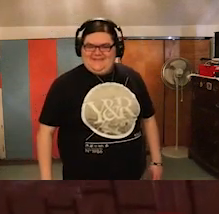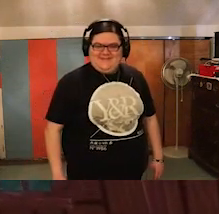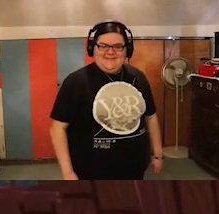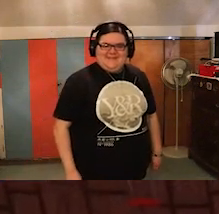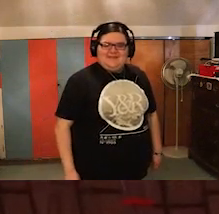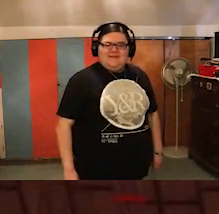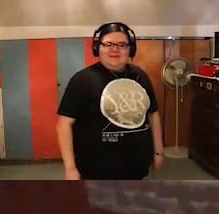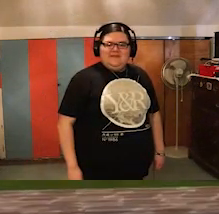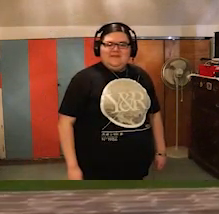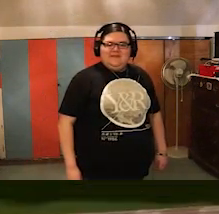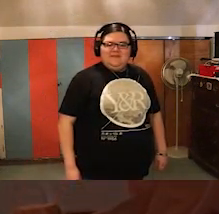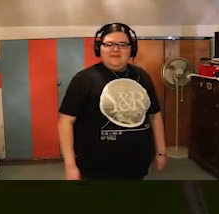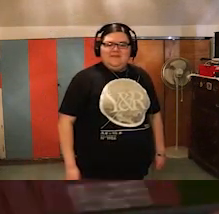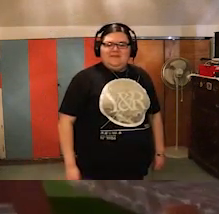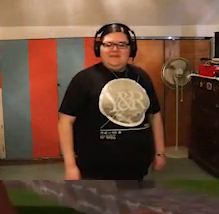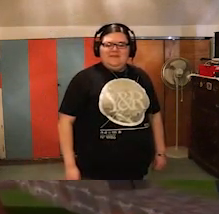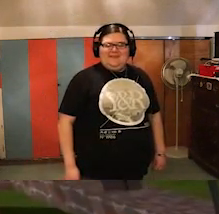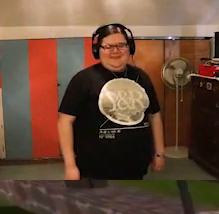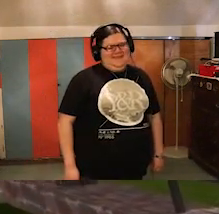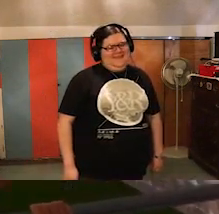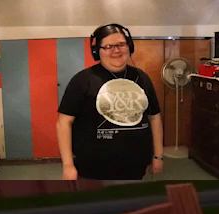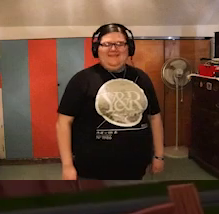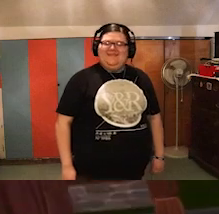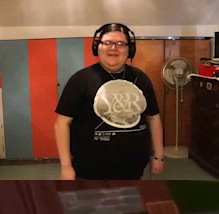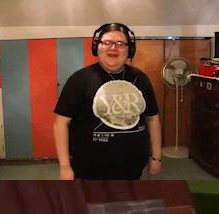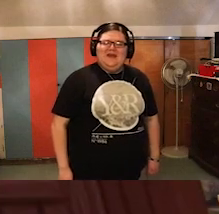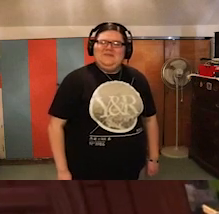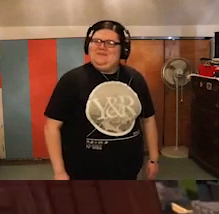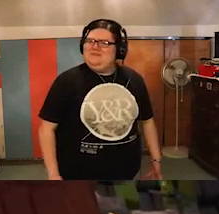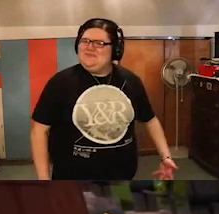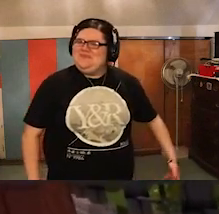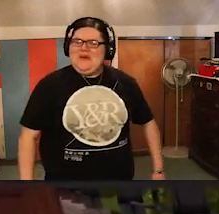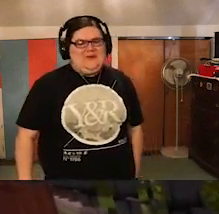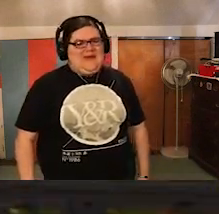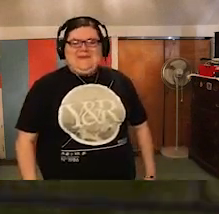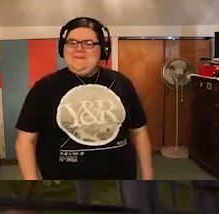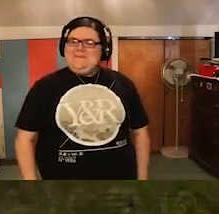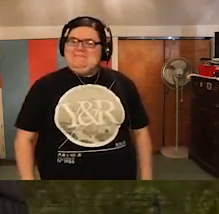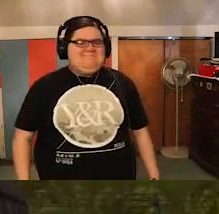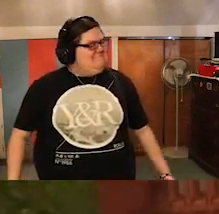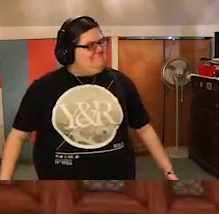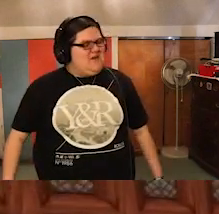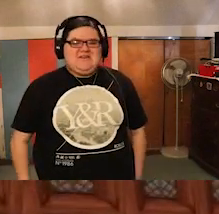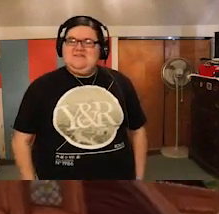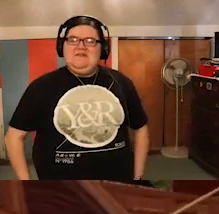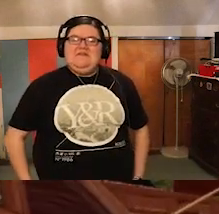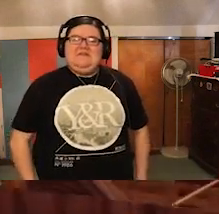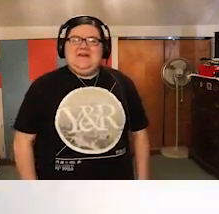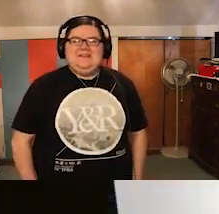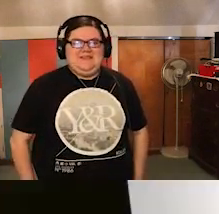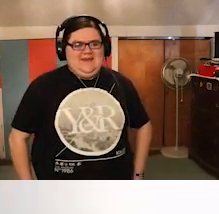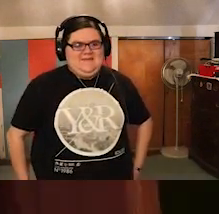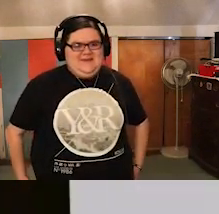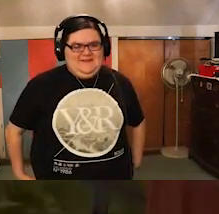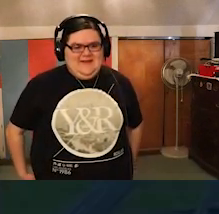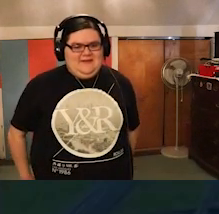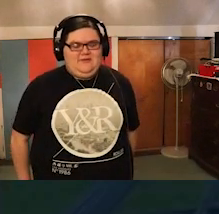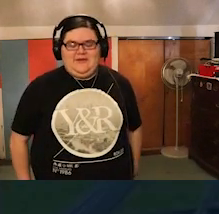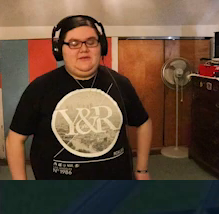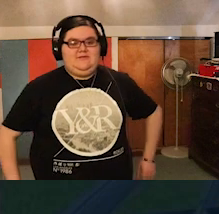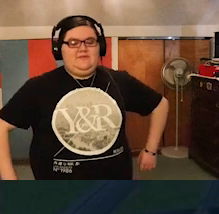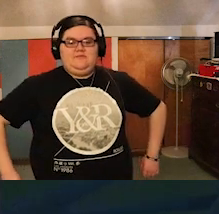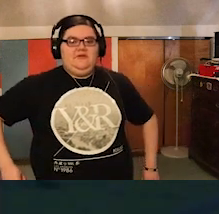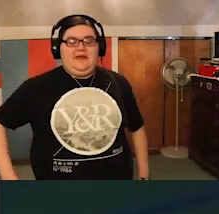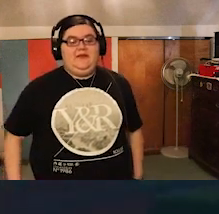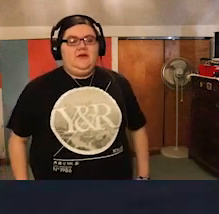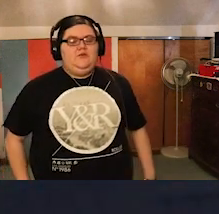No. Bernie. Recovery to kamikaze. Call him M&M. Go on, go. Okay. Oh, man. Don't know why you said that, but all right.